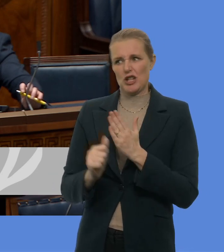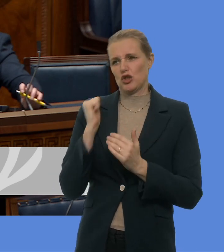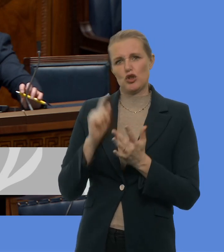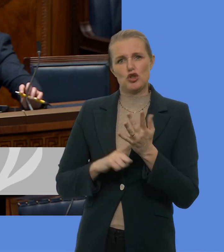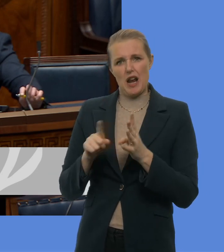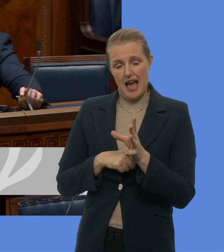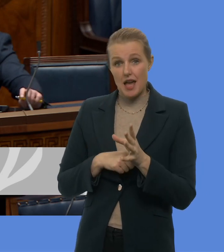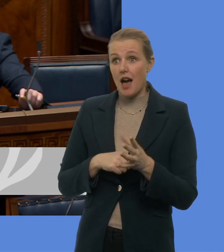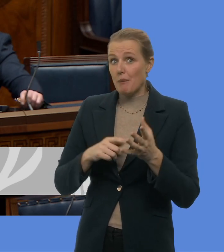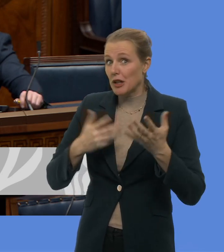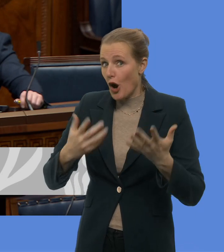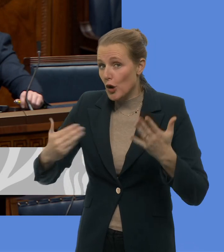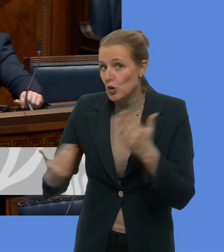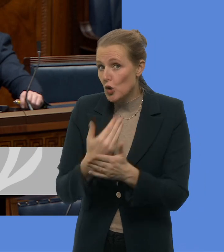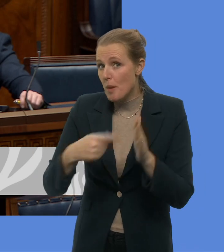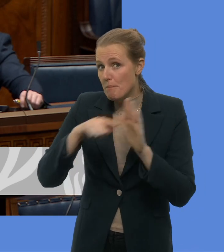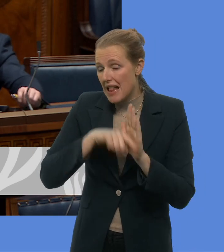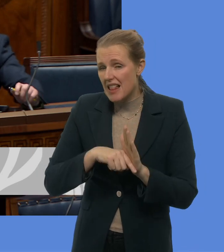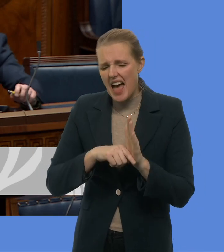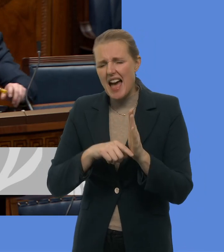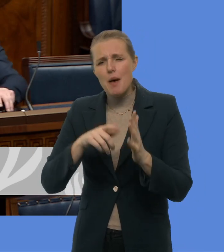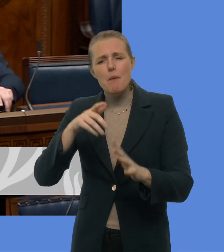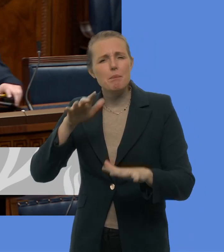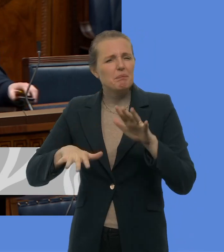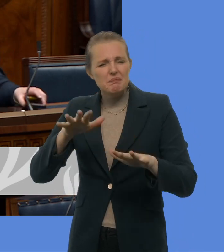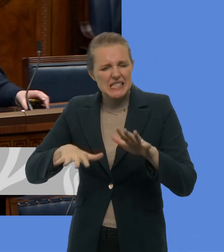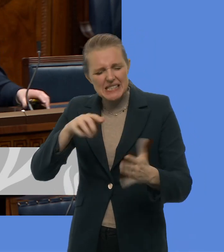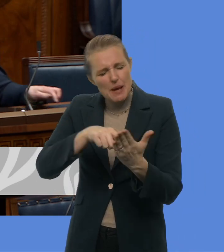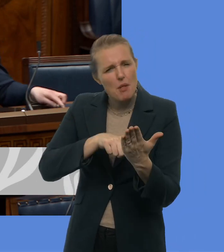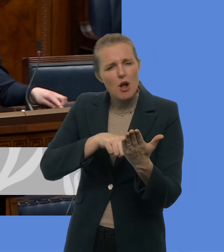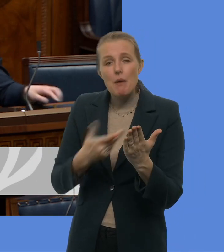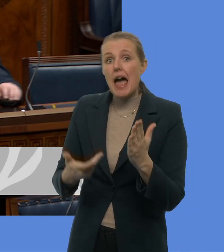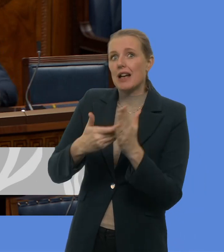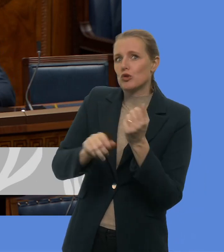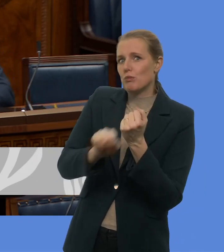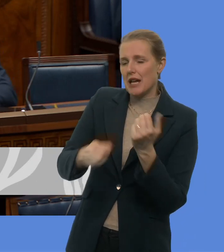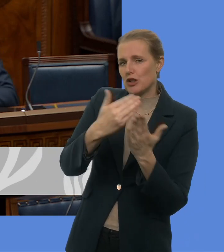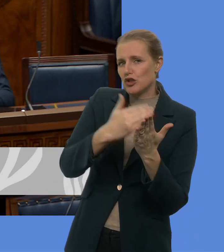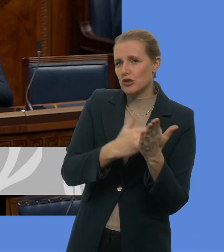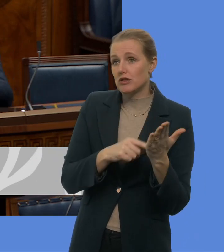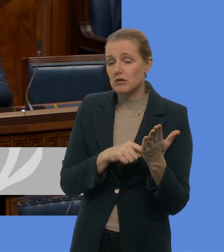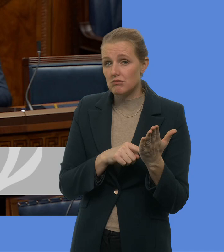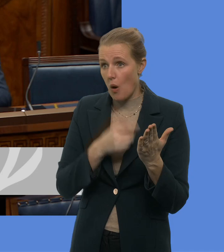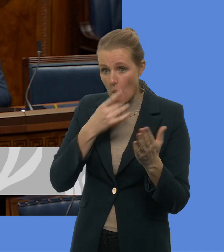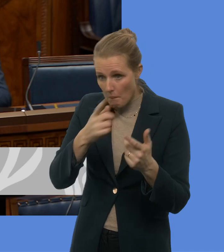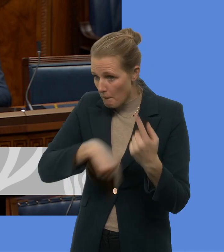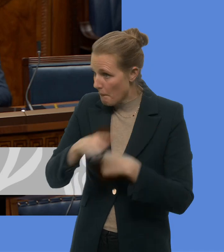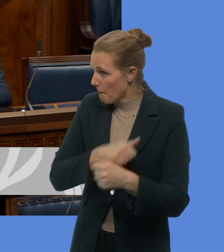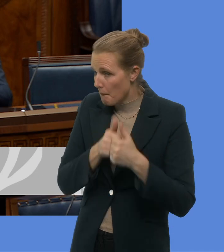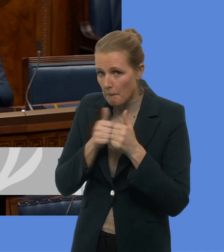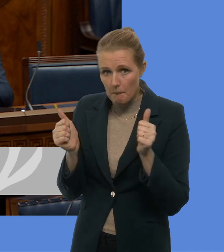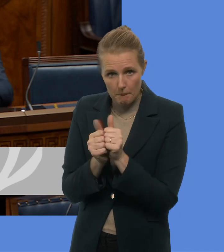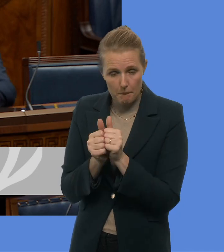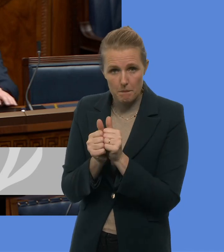for the new bill, which is largely the same but with a few extra protections. And I am hopeful that a legislative